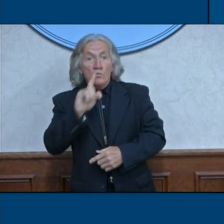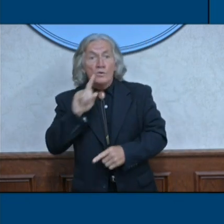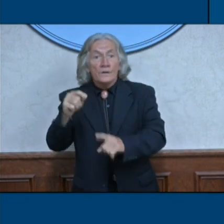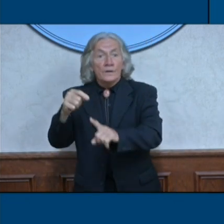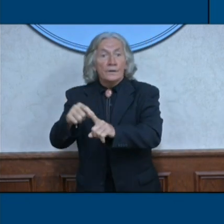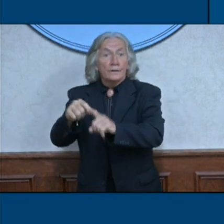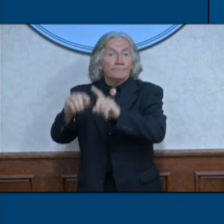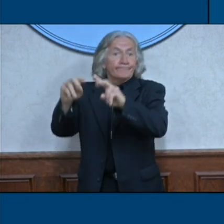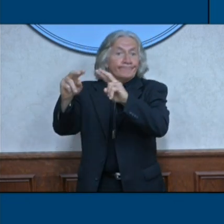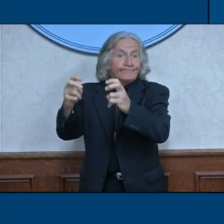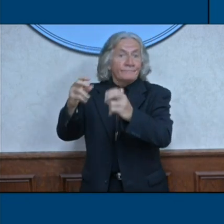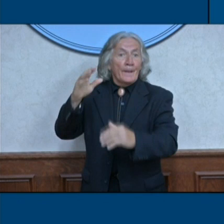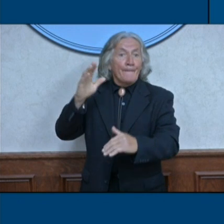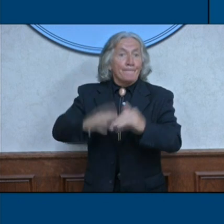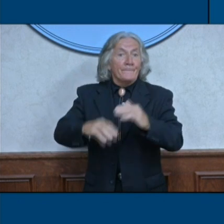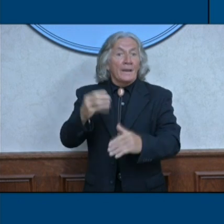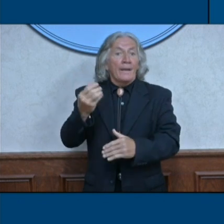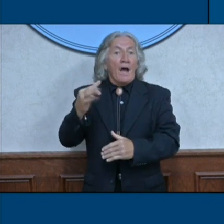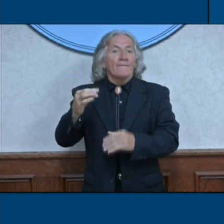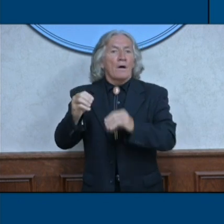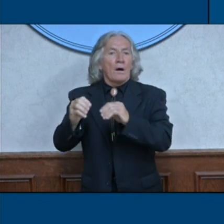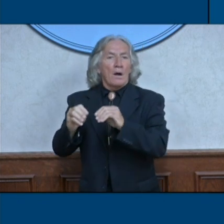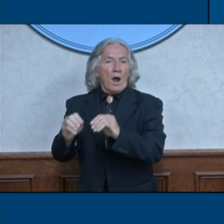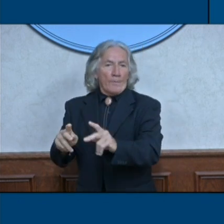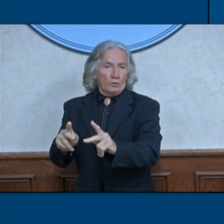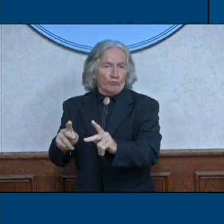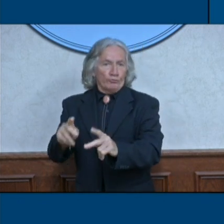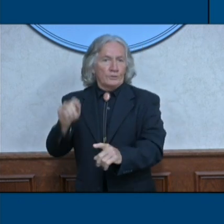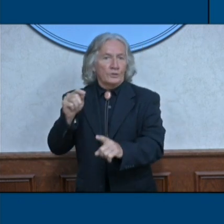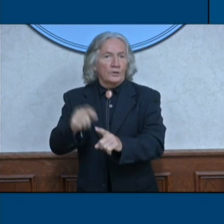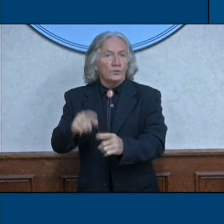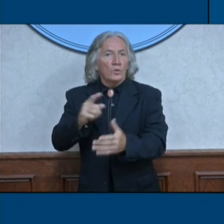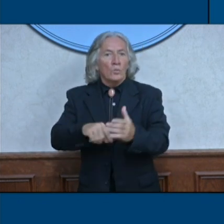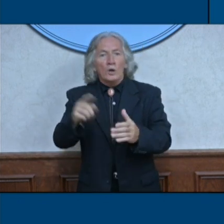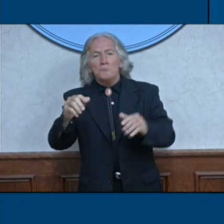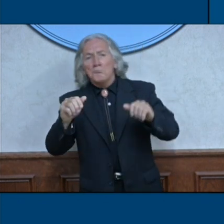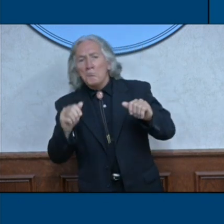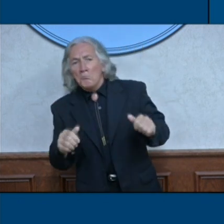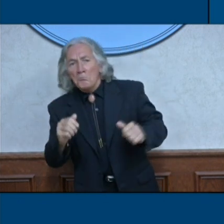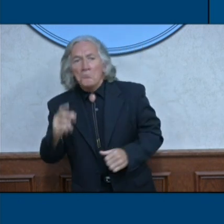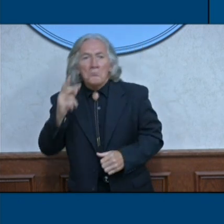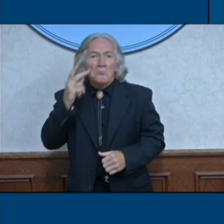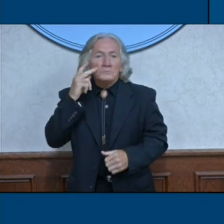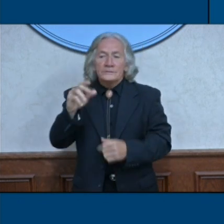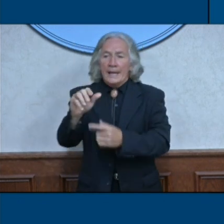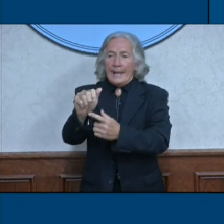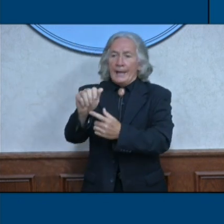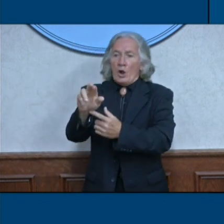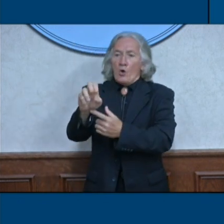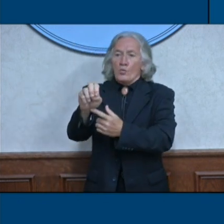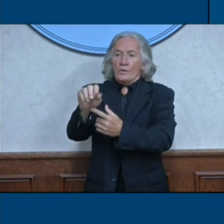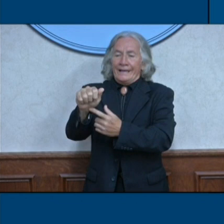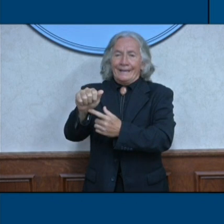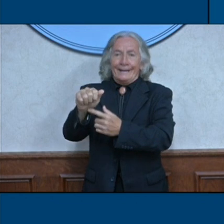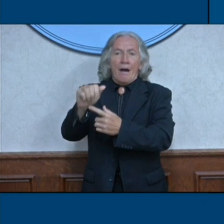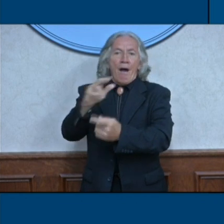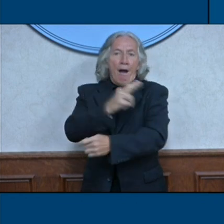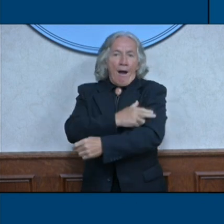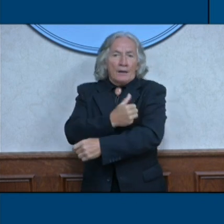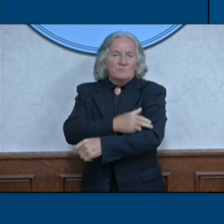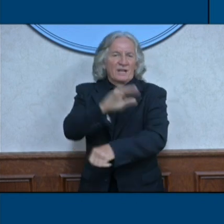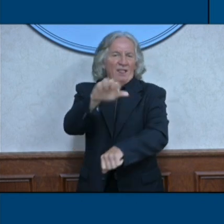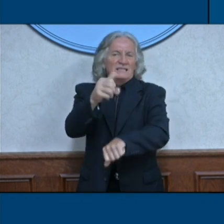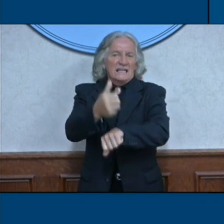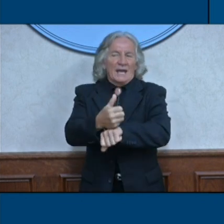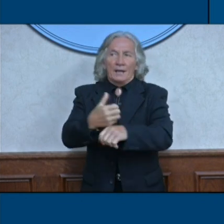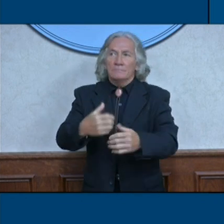to a quote-unquote building of opportunity. And once again, this is where you might see an arena hospital or a field hospital